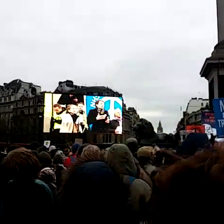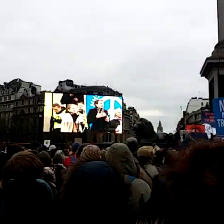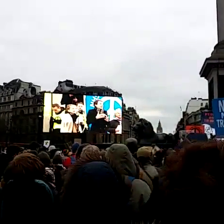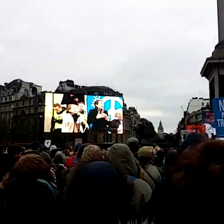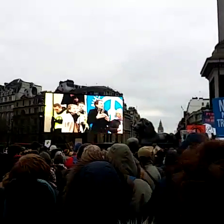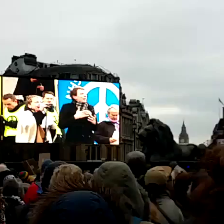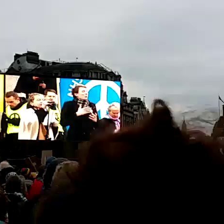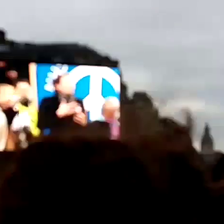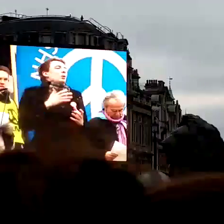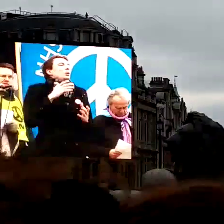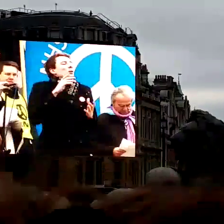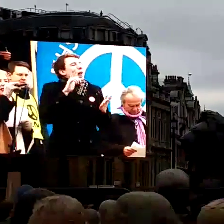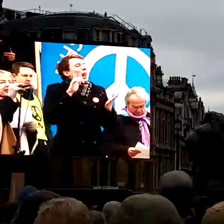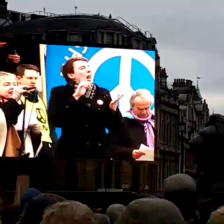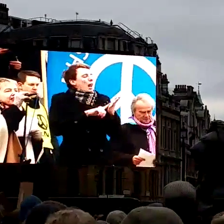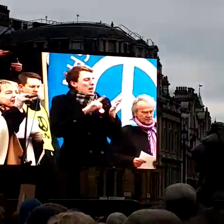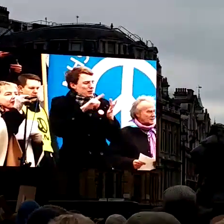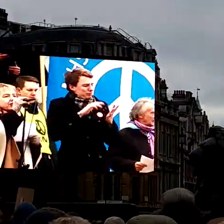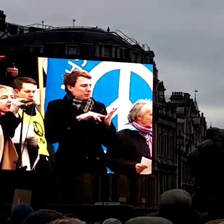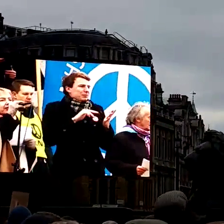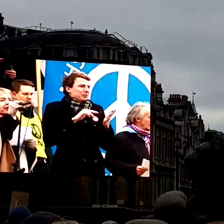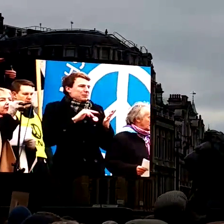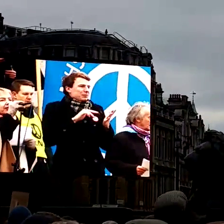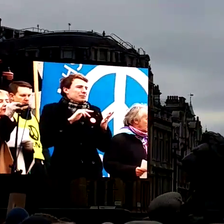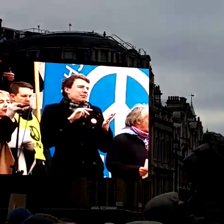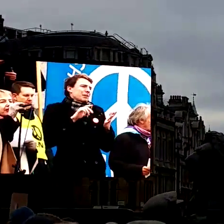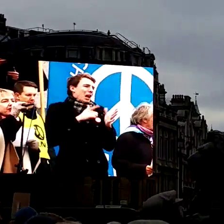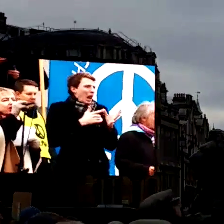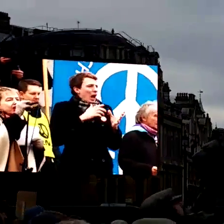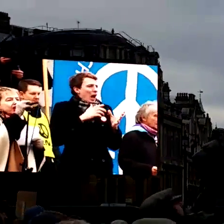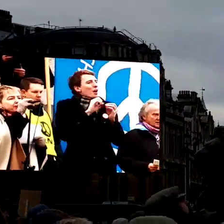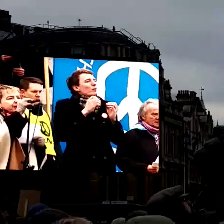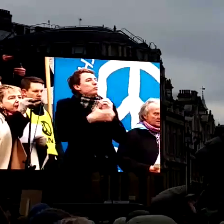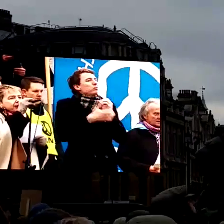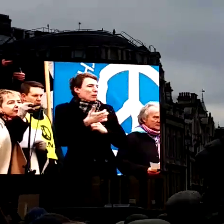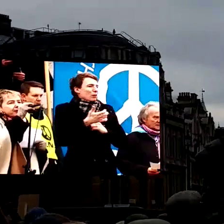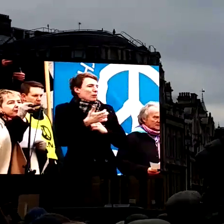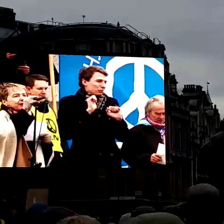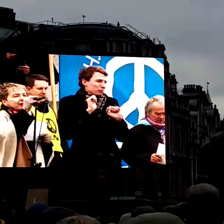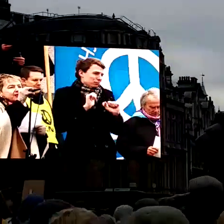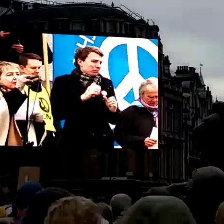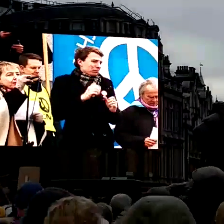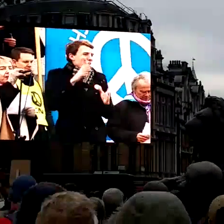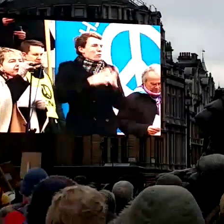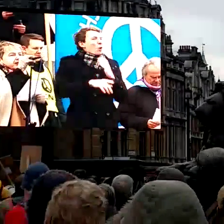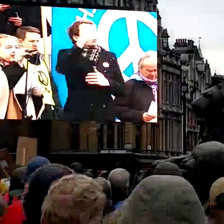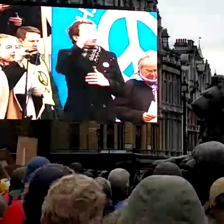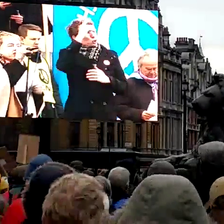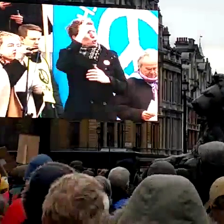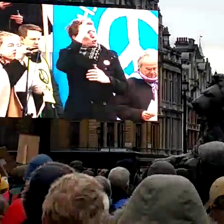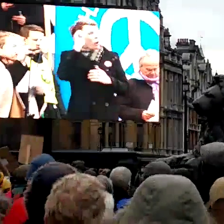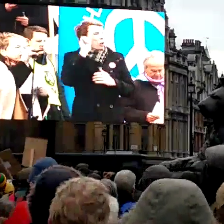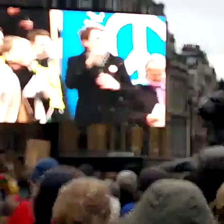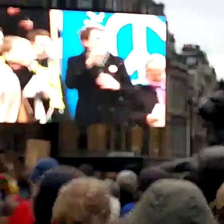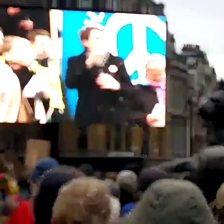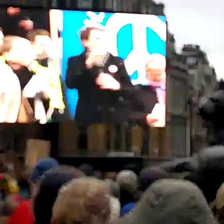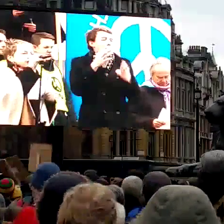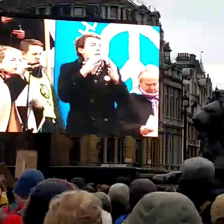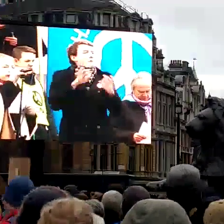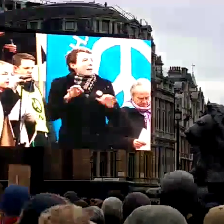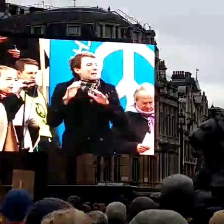is Rainer Braun representing not only the German peace movement but the